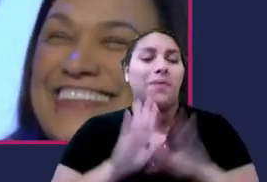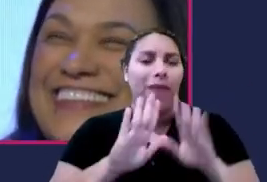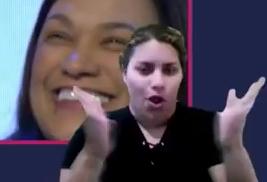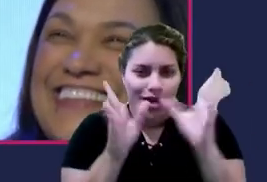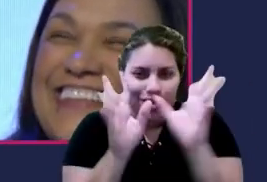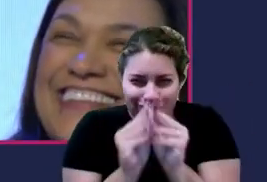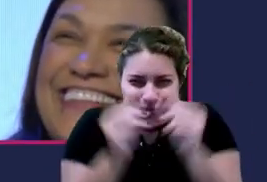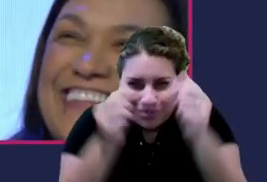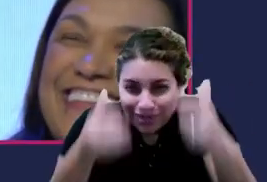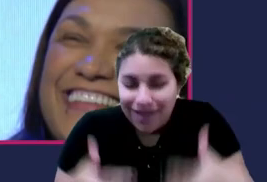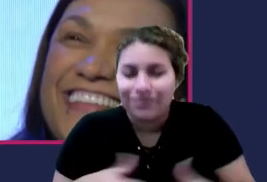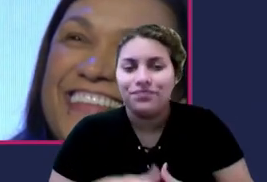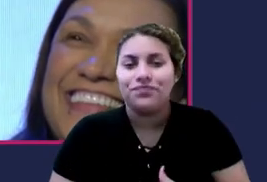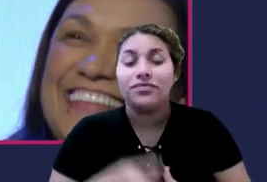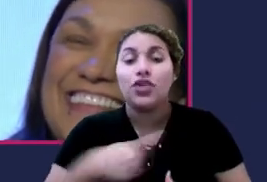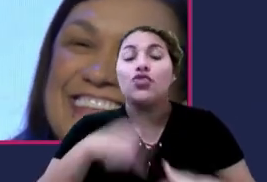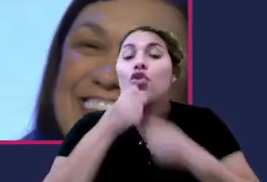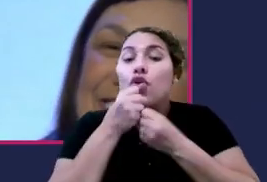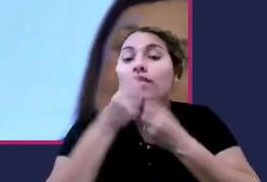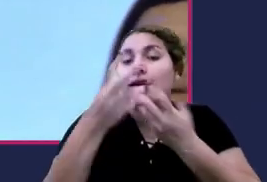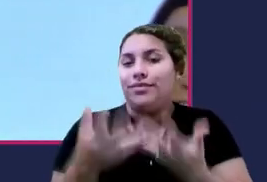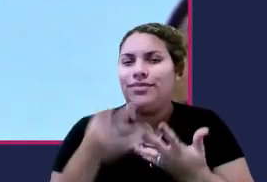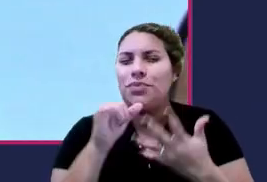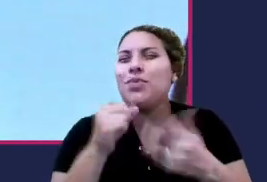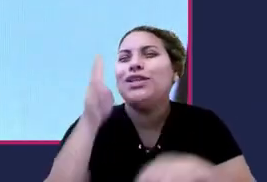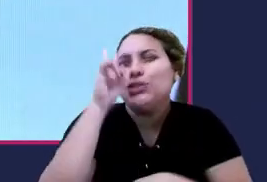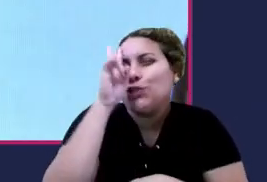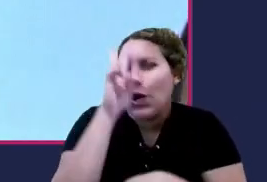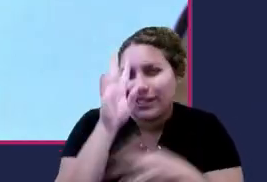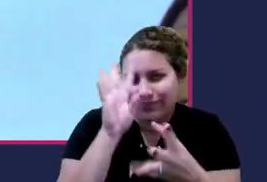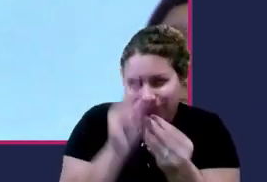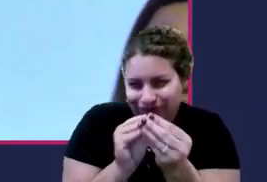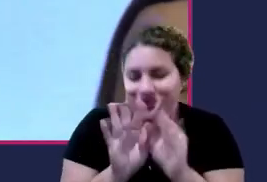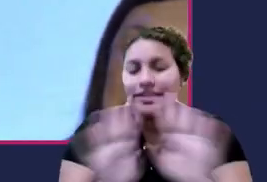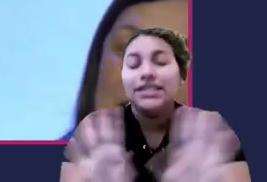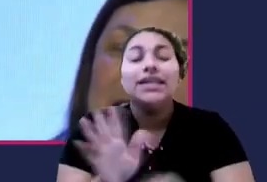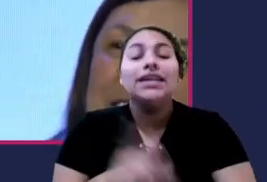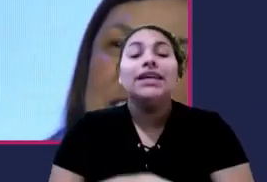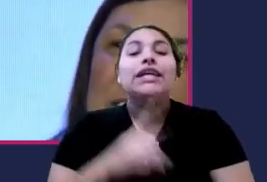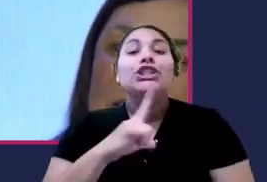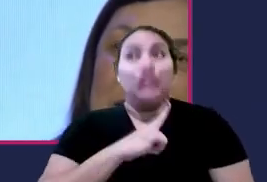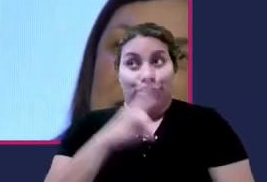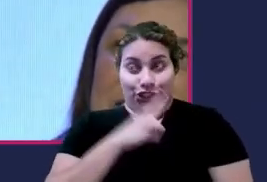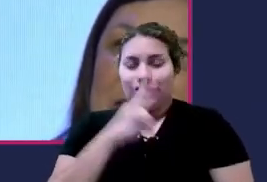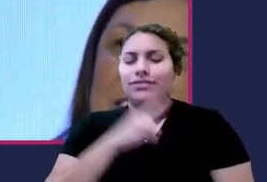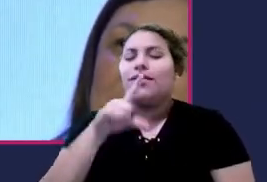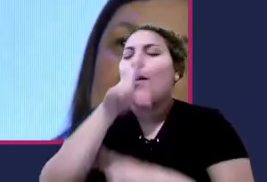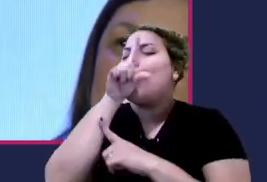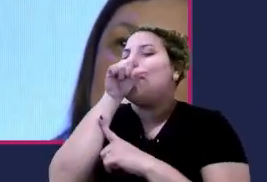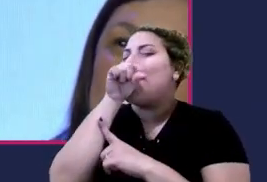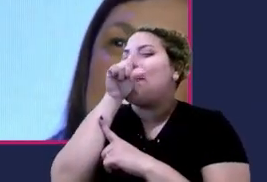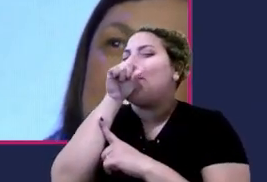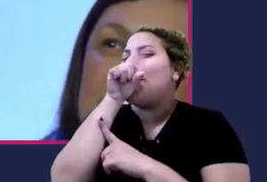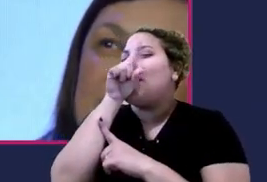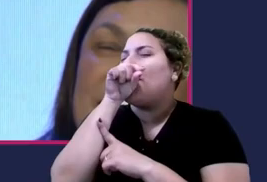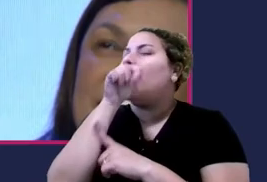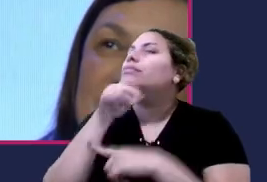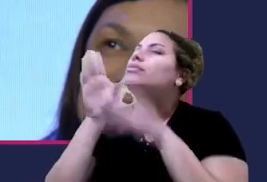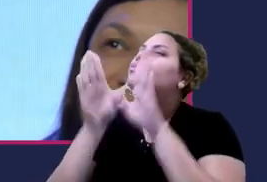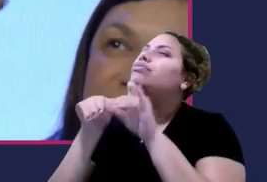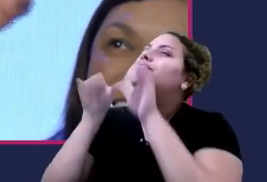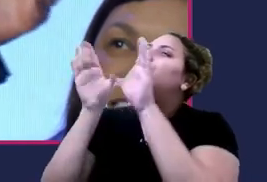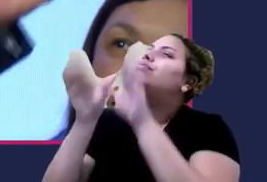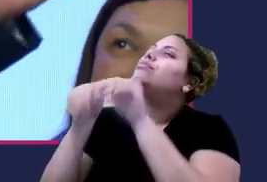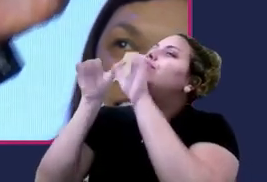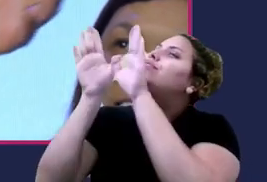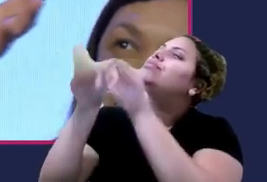I'm going to tell you just a quick fable here. There was a bird in a big